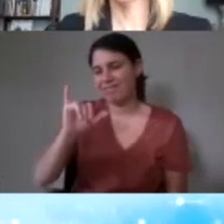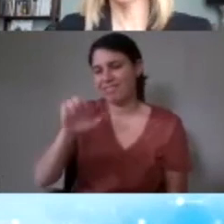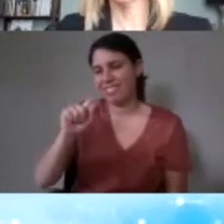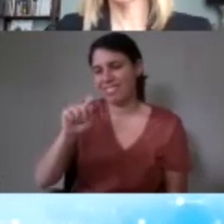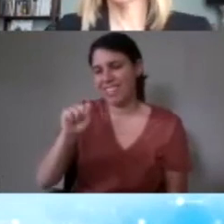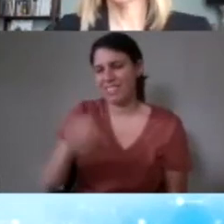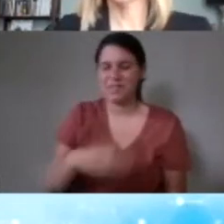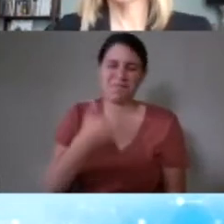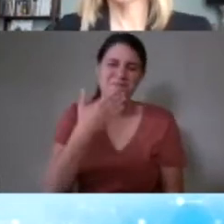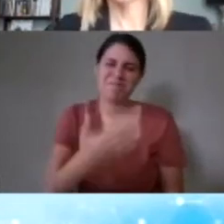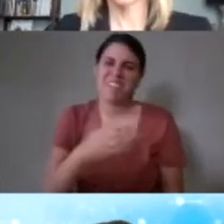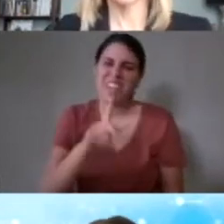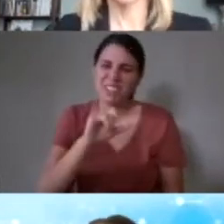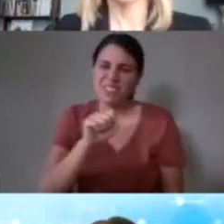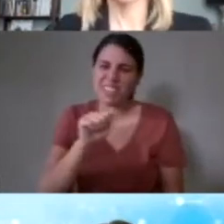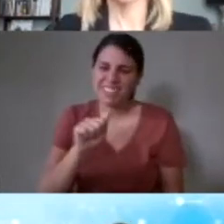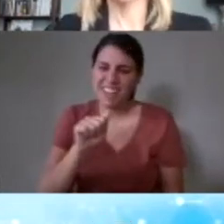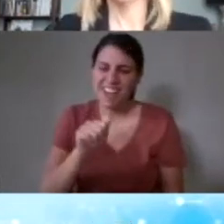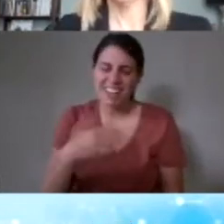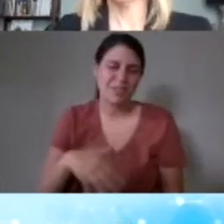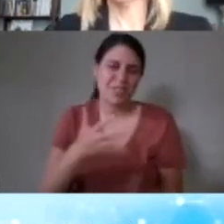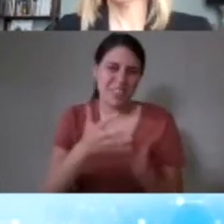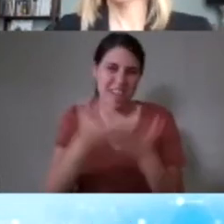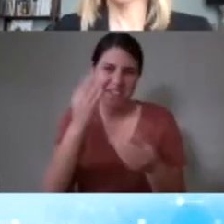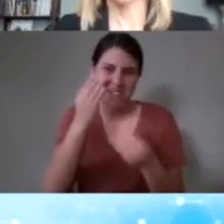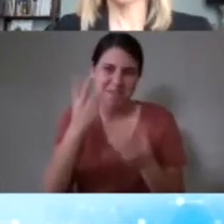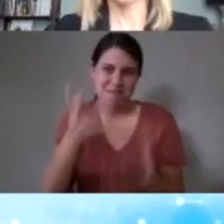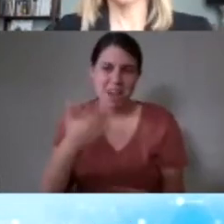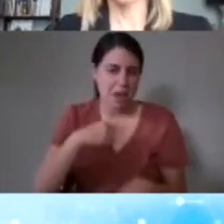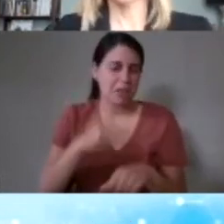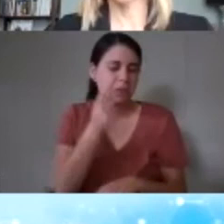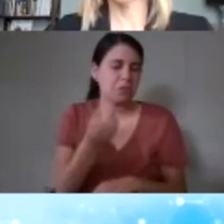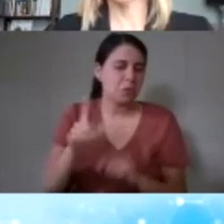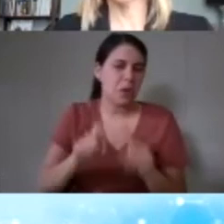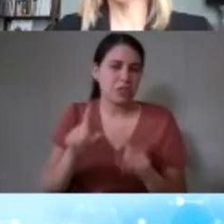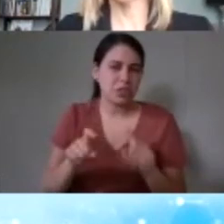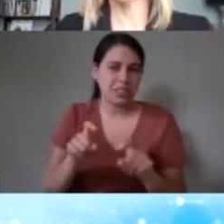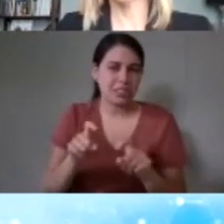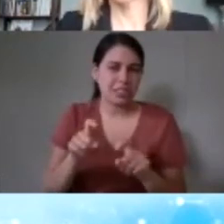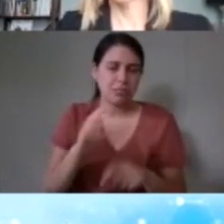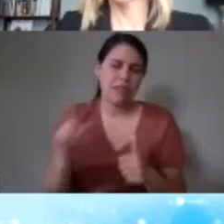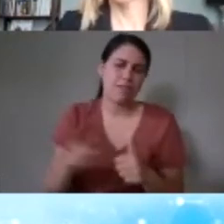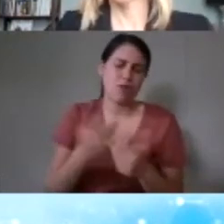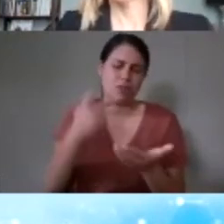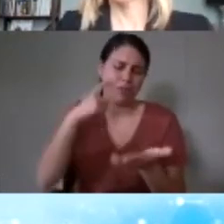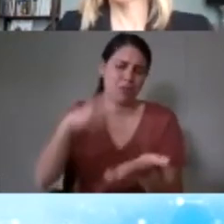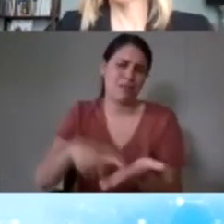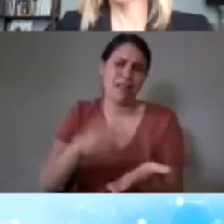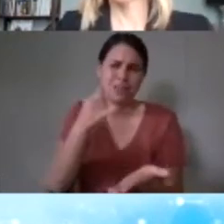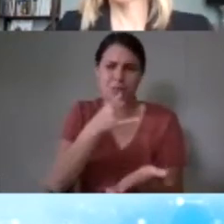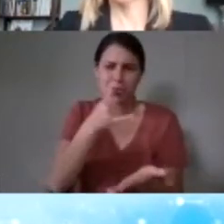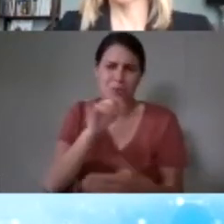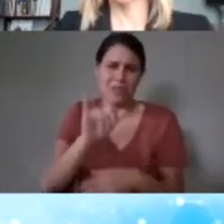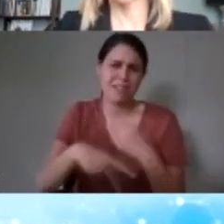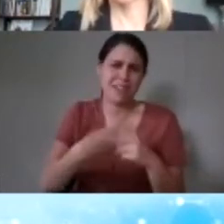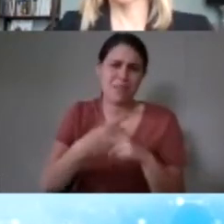Lisa. There's so much there. We do have time for a few questions. And first of all, just want to acknowledge how difficult this kind of